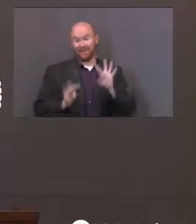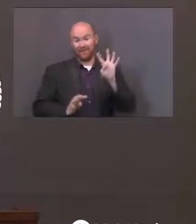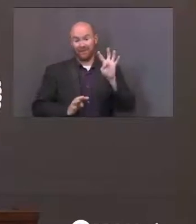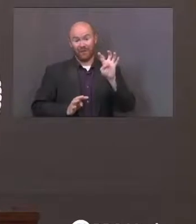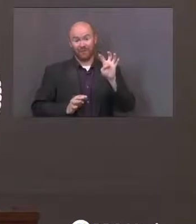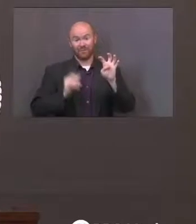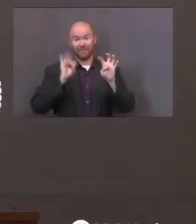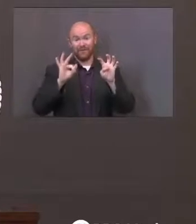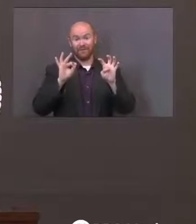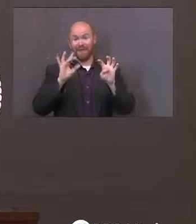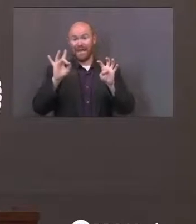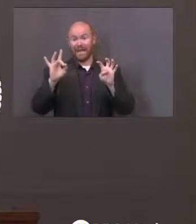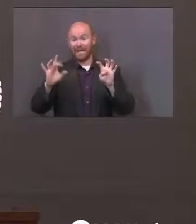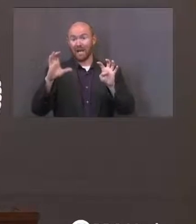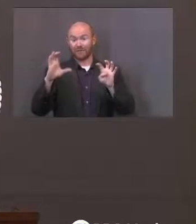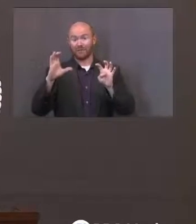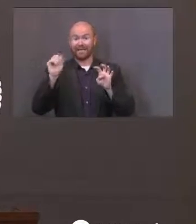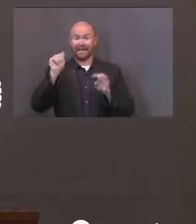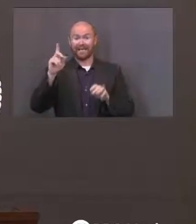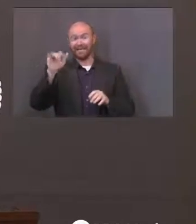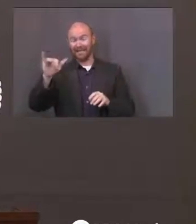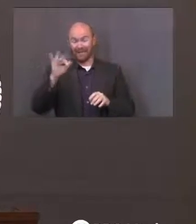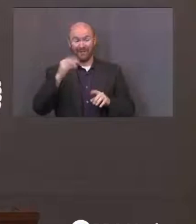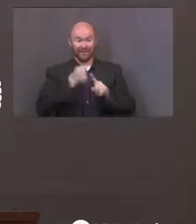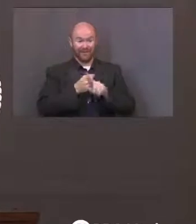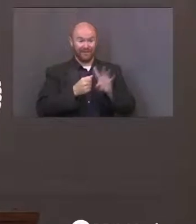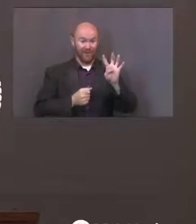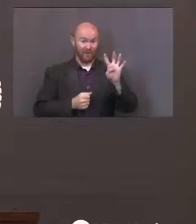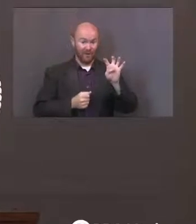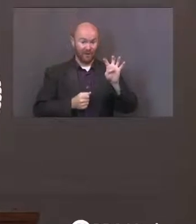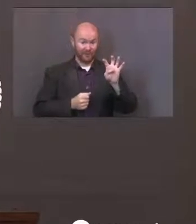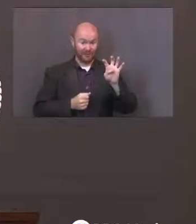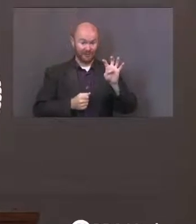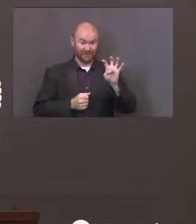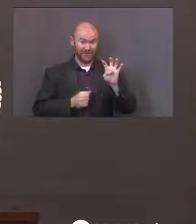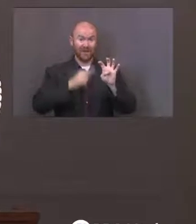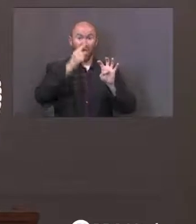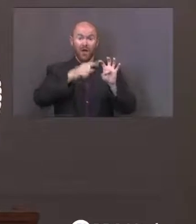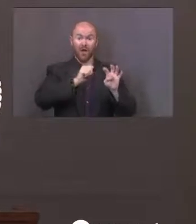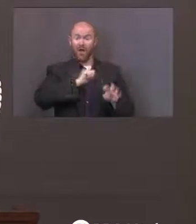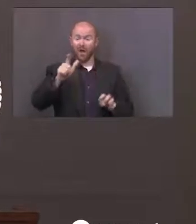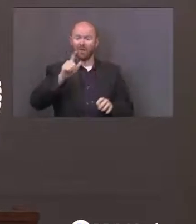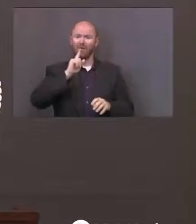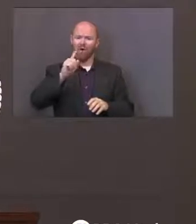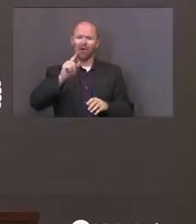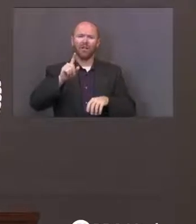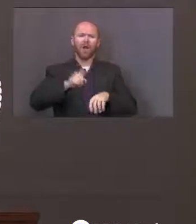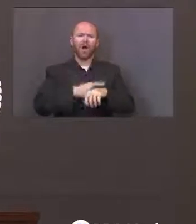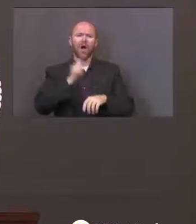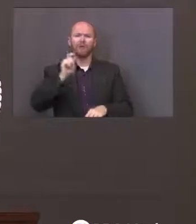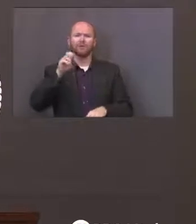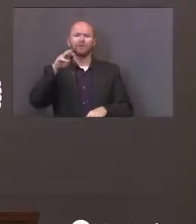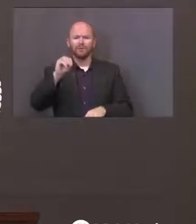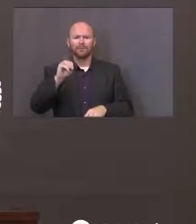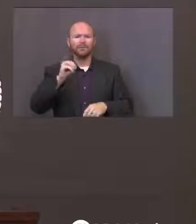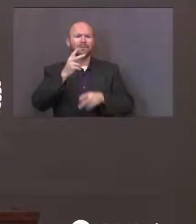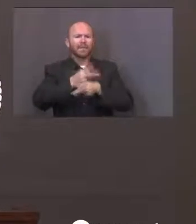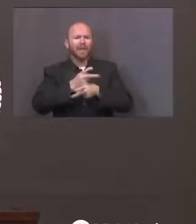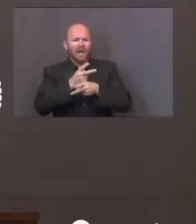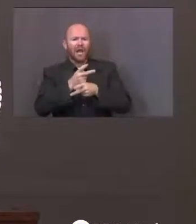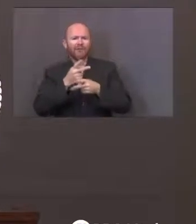that 800 per day, if we had 400, which we are today, and all of them were long-term care facility patients